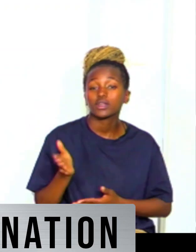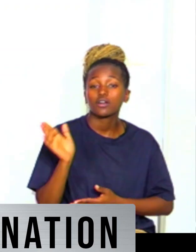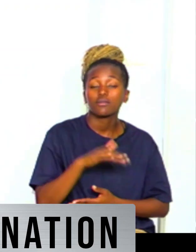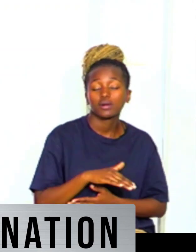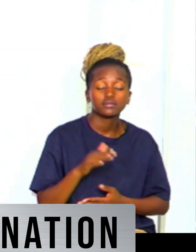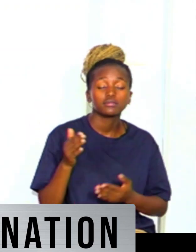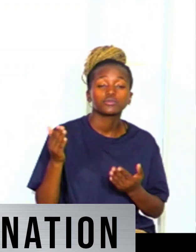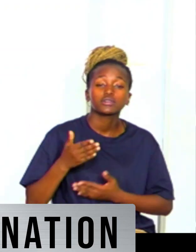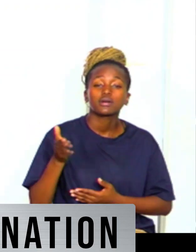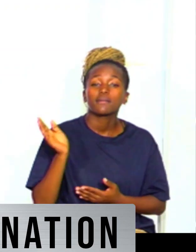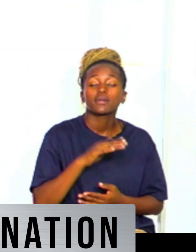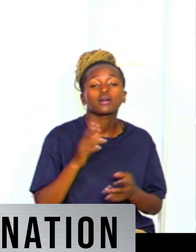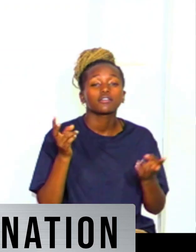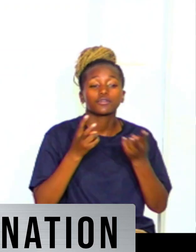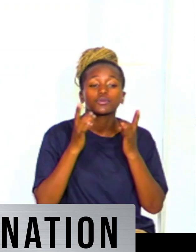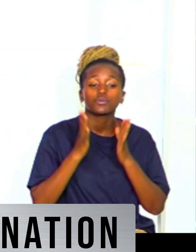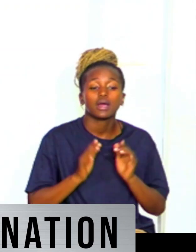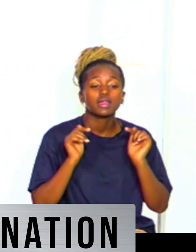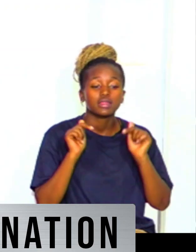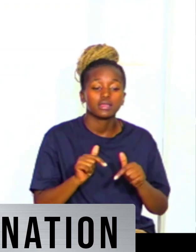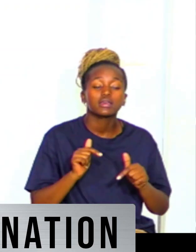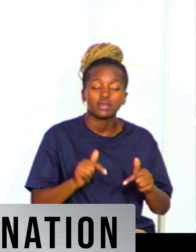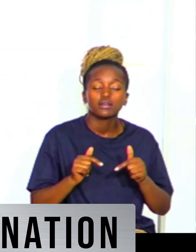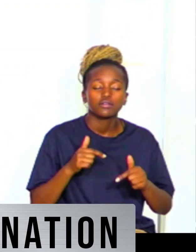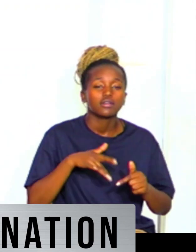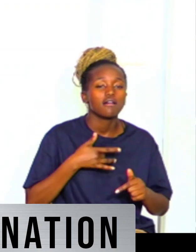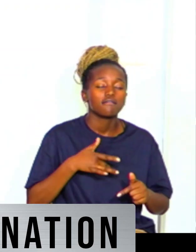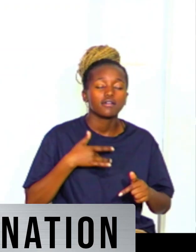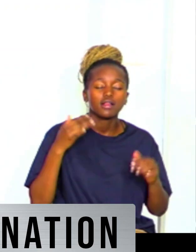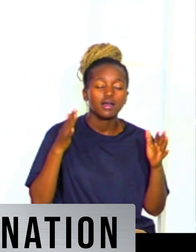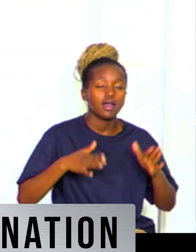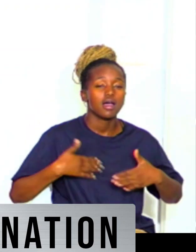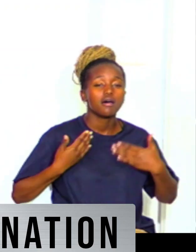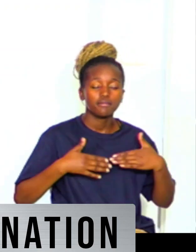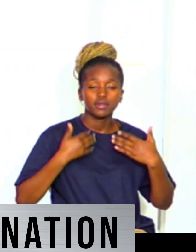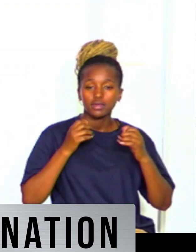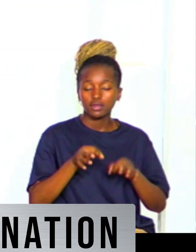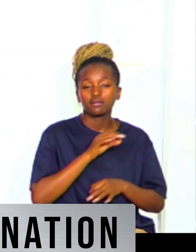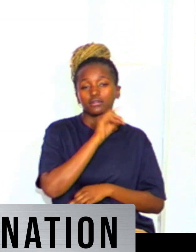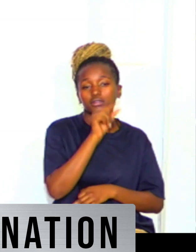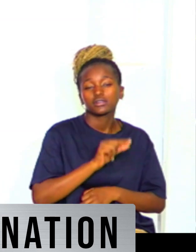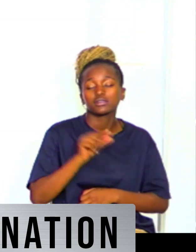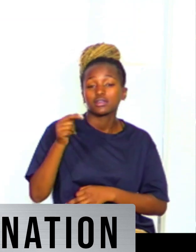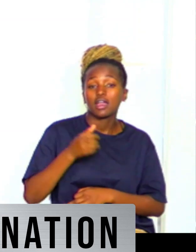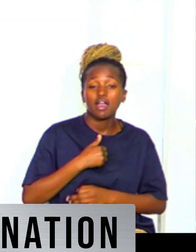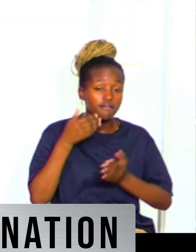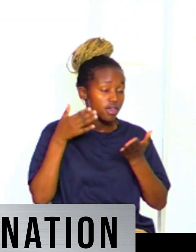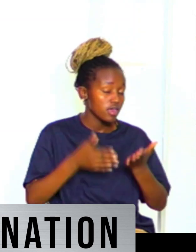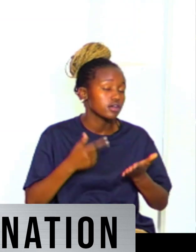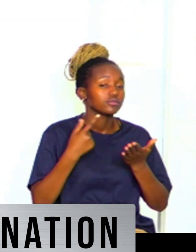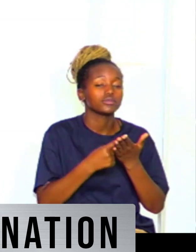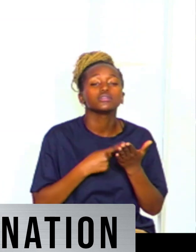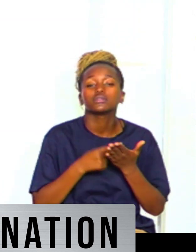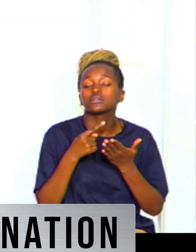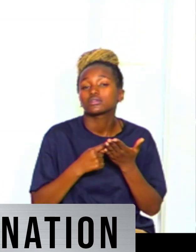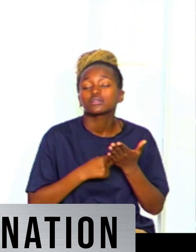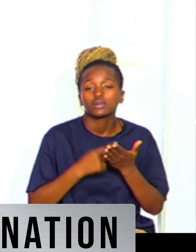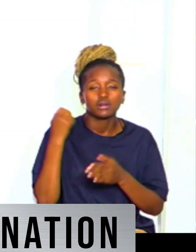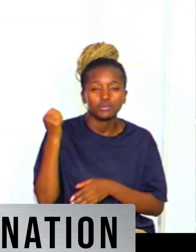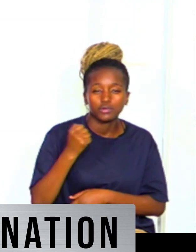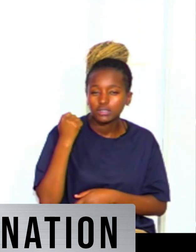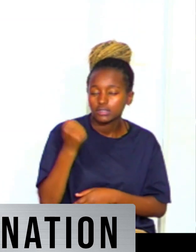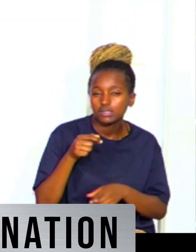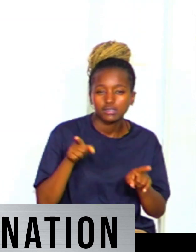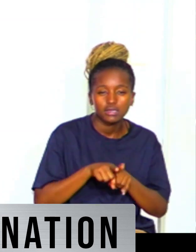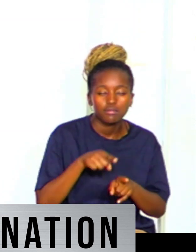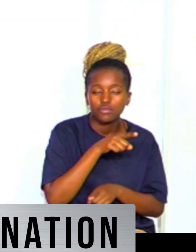Viewers, welcome back, viewers. It's a lot of fun to have Gen Zs on studio. I wish you are here with us, just behind cameras, to hear